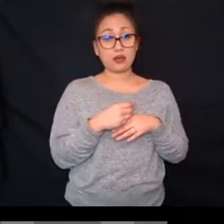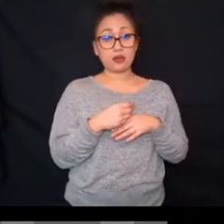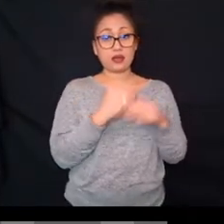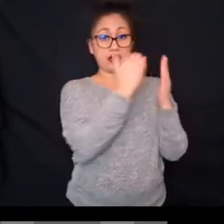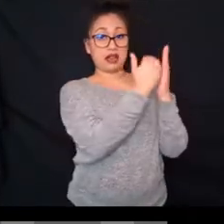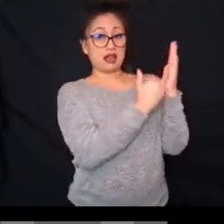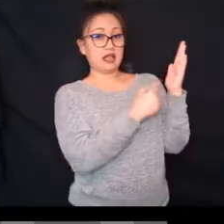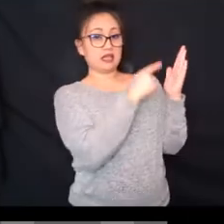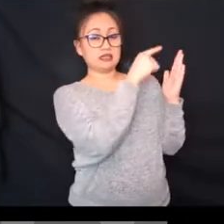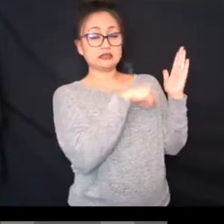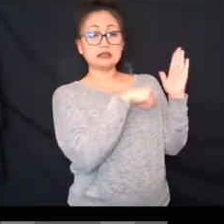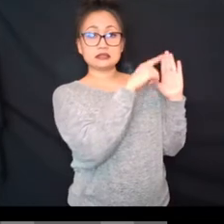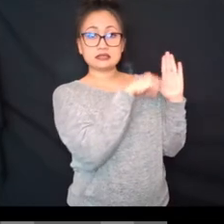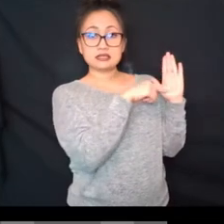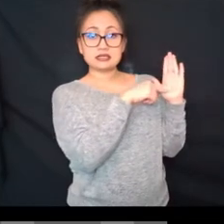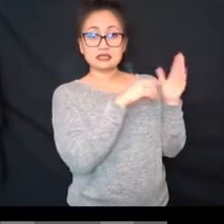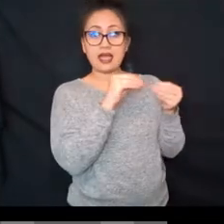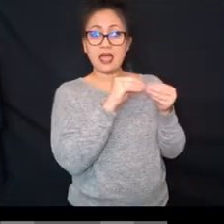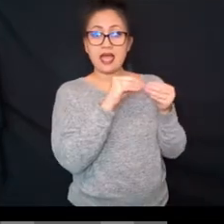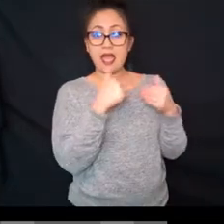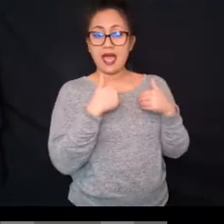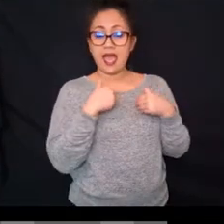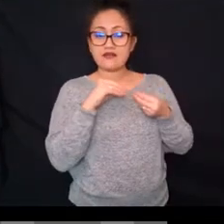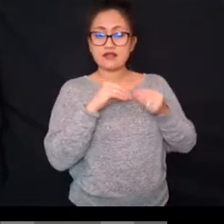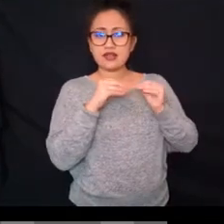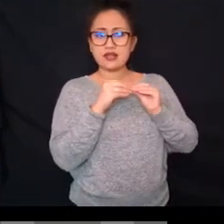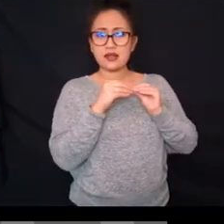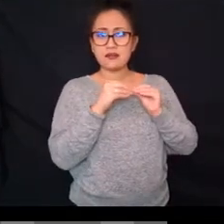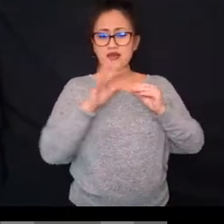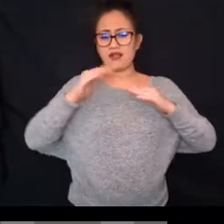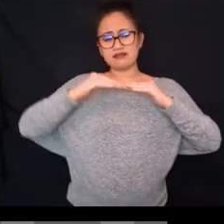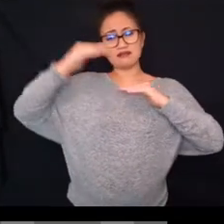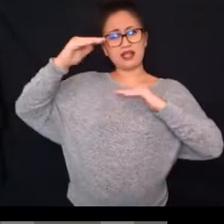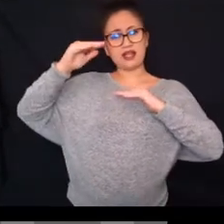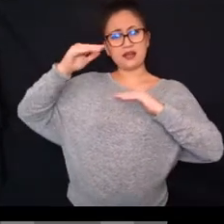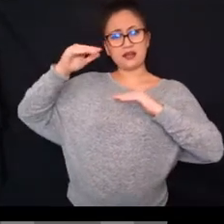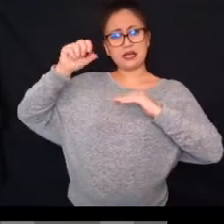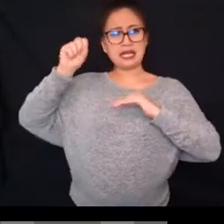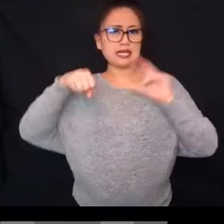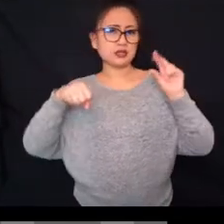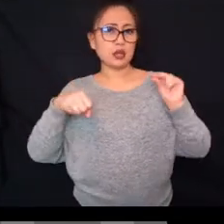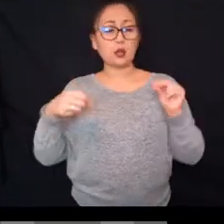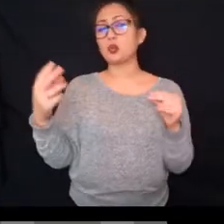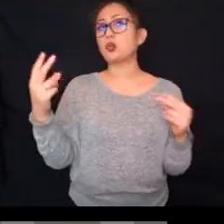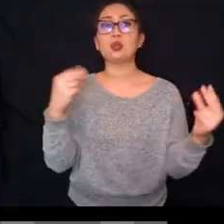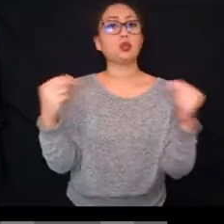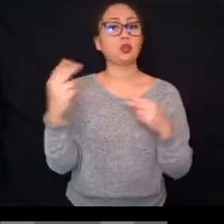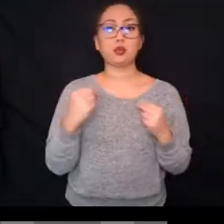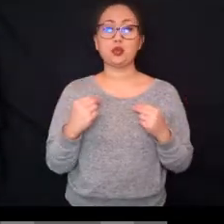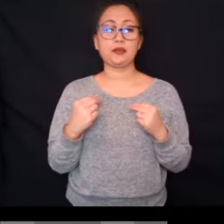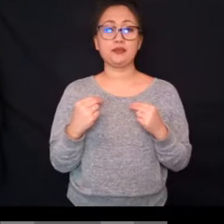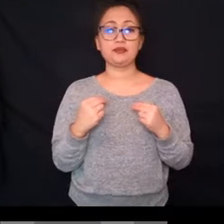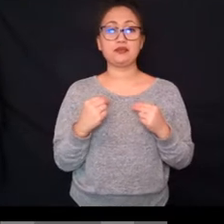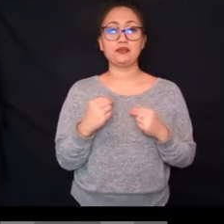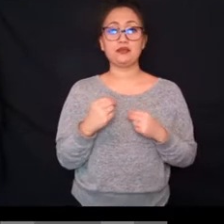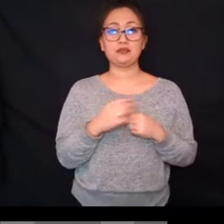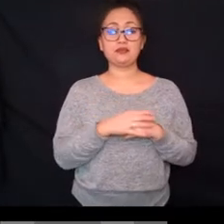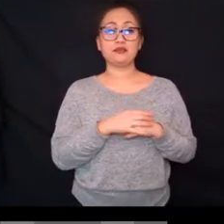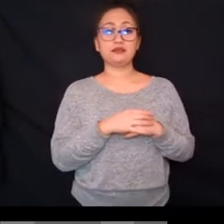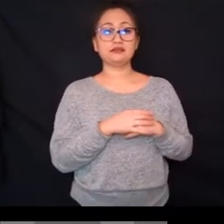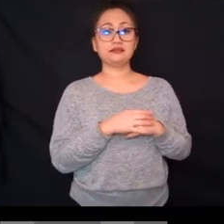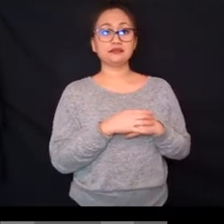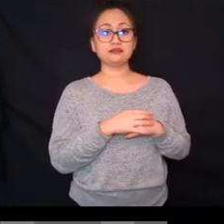No. All its parts are going to be lower than what? 5. All these are going to be lower than 4. All